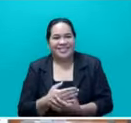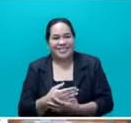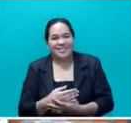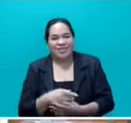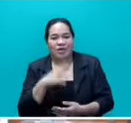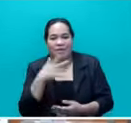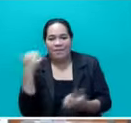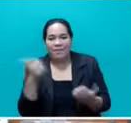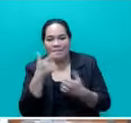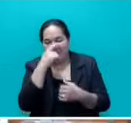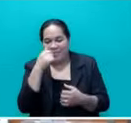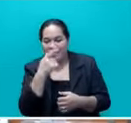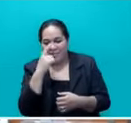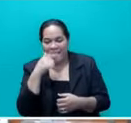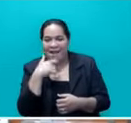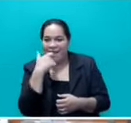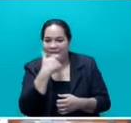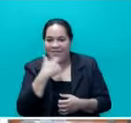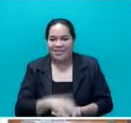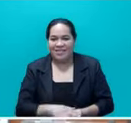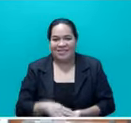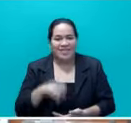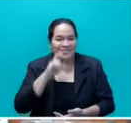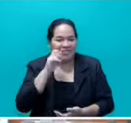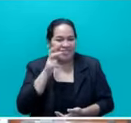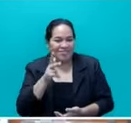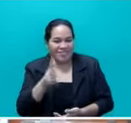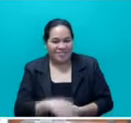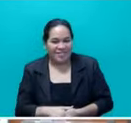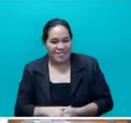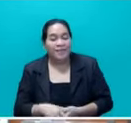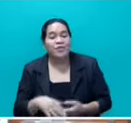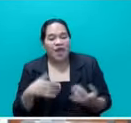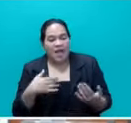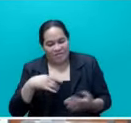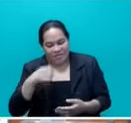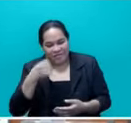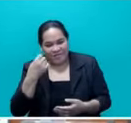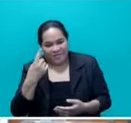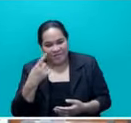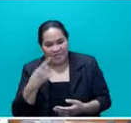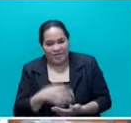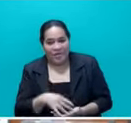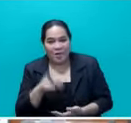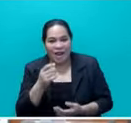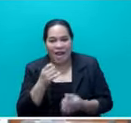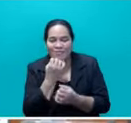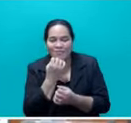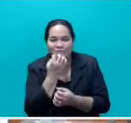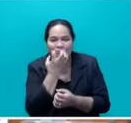I have to admit, Mr. Chair, sir, when I said yesterday Honorable Linda Prasad, he kind of blushed.